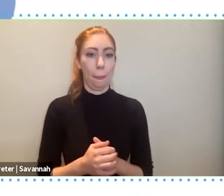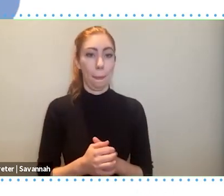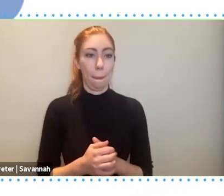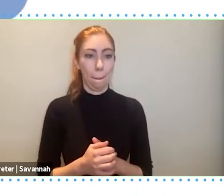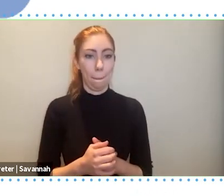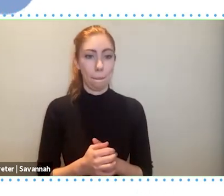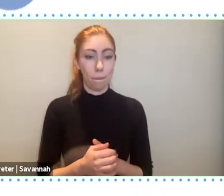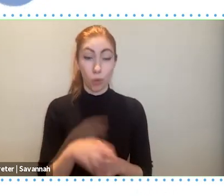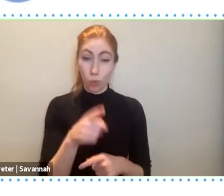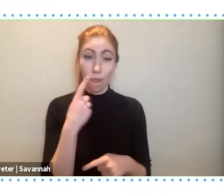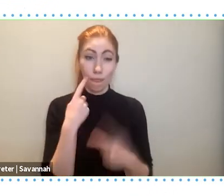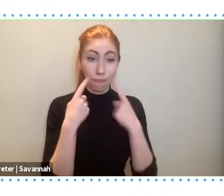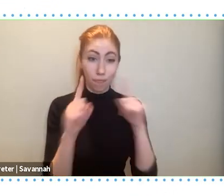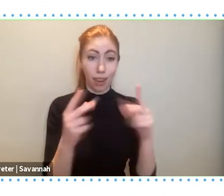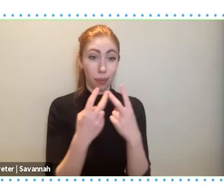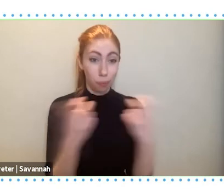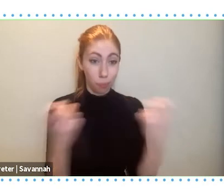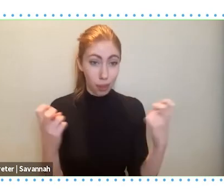again